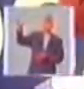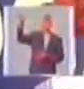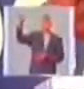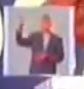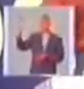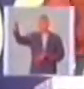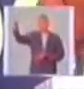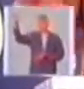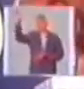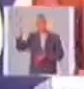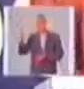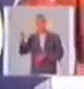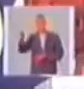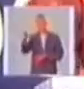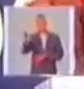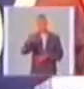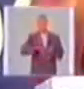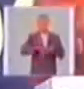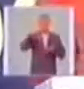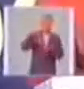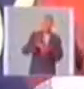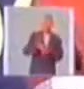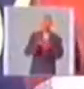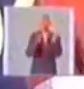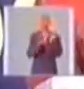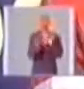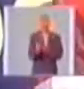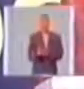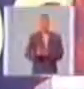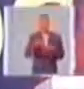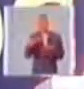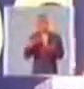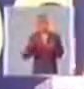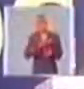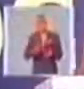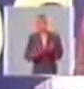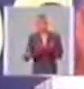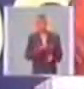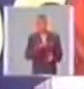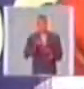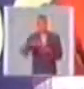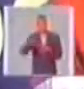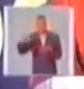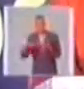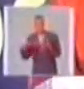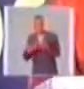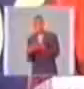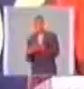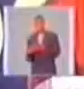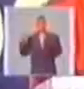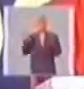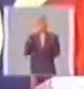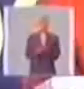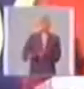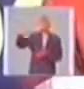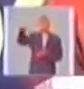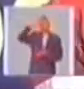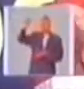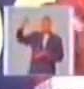But Bible most simple calculation, what of what Jimmy, ever catch all say, Malachi was not a